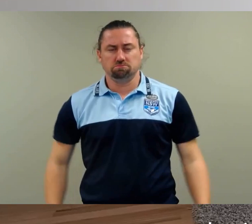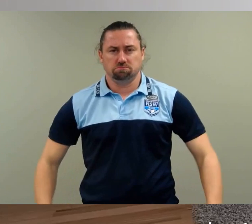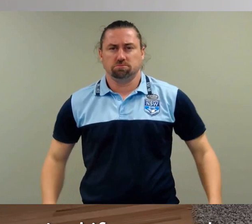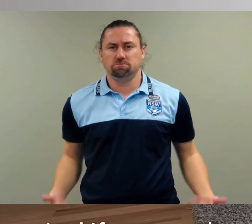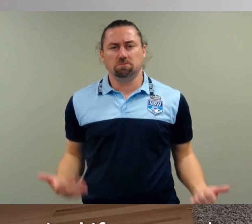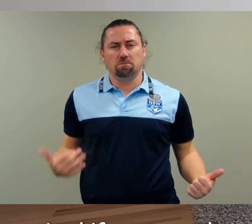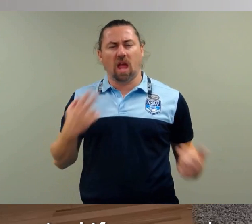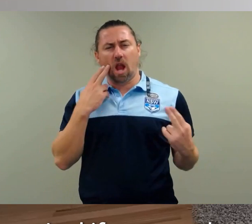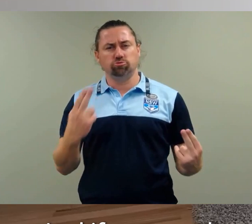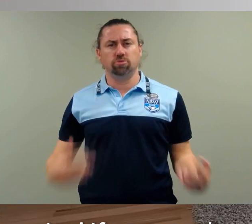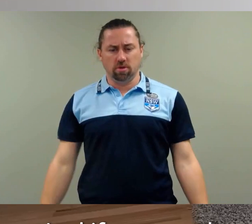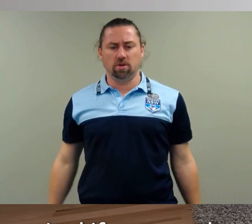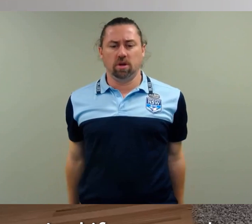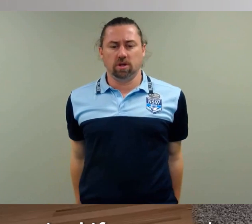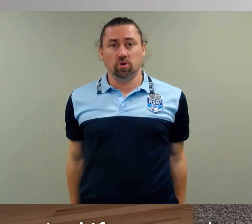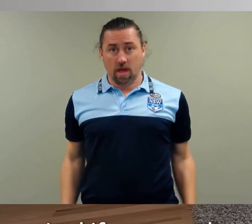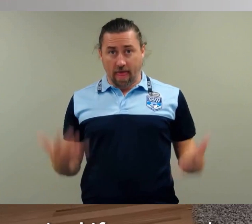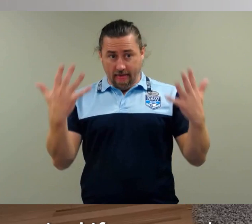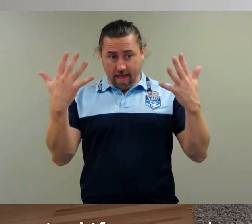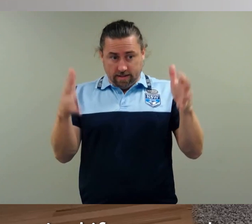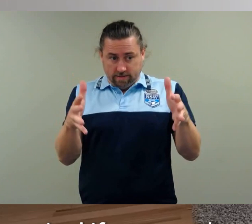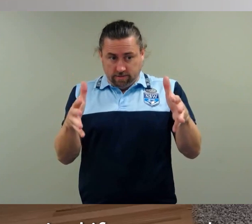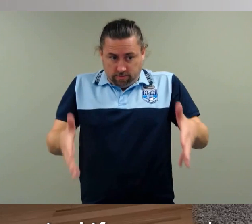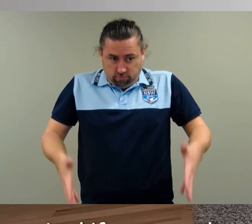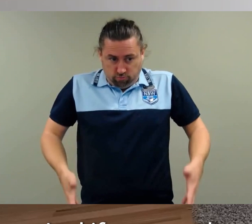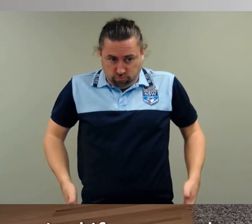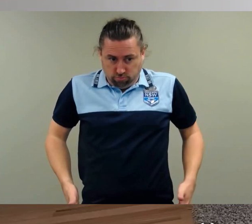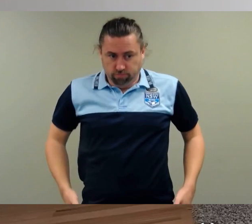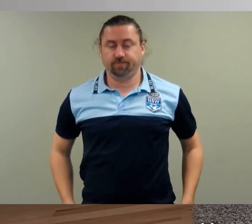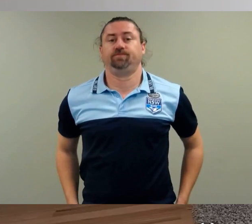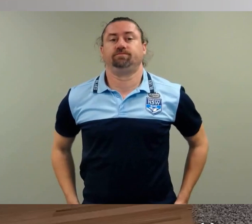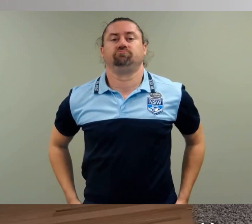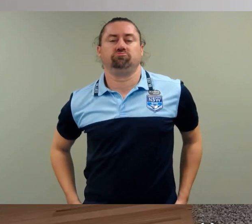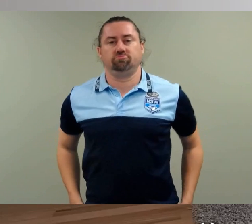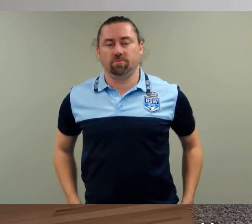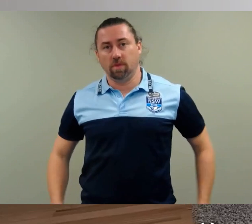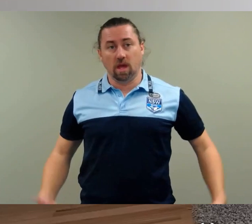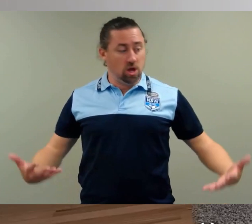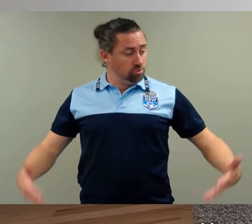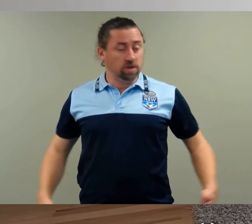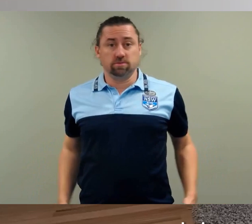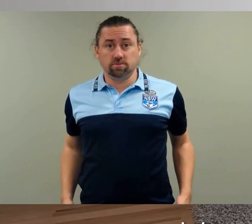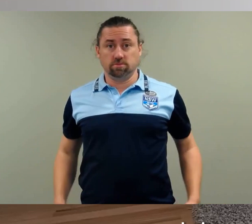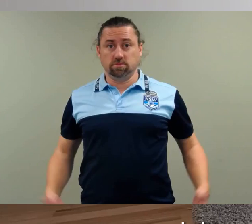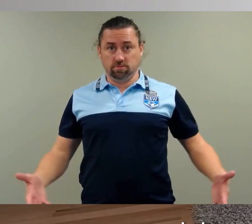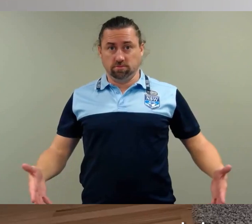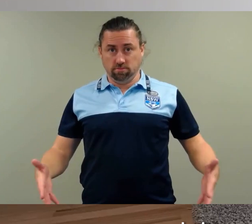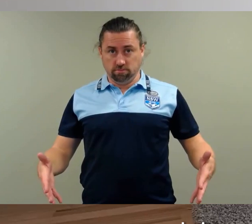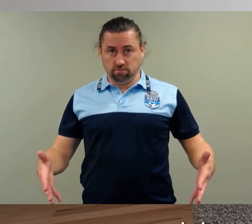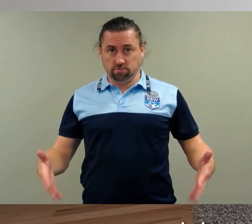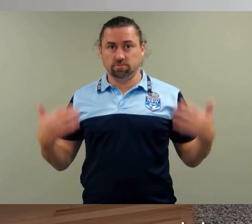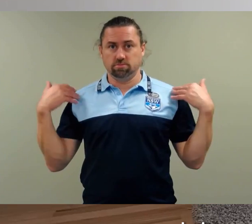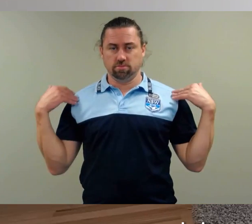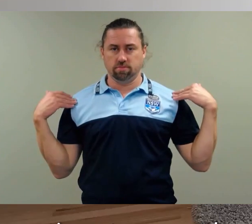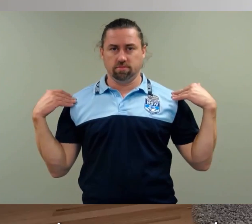naturally, and if you can, have both palms facing toward the body. Keeping your arms straight and the palms in their